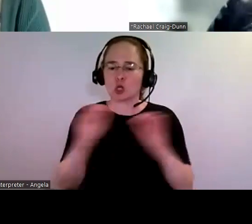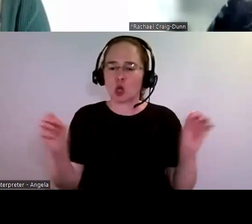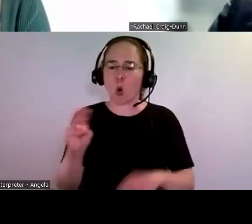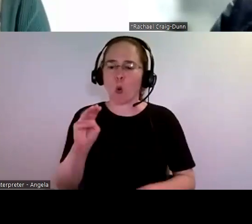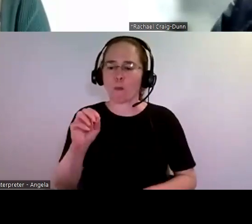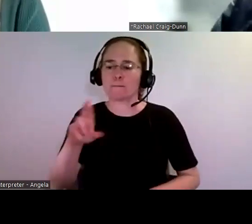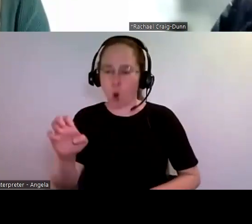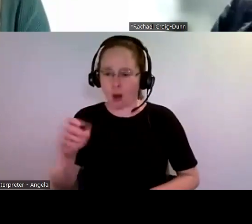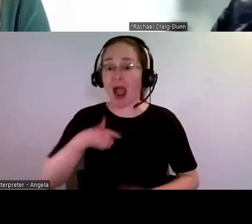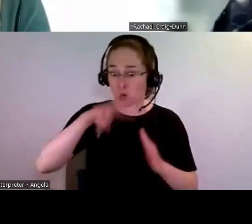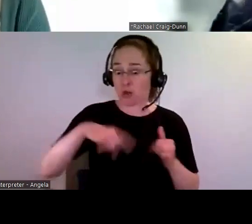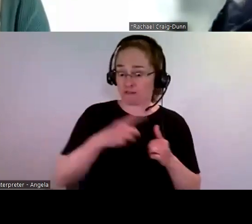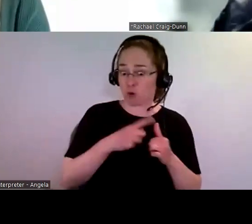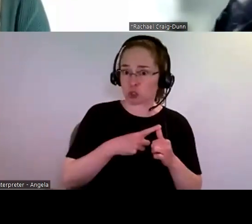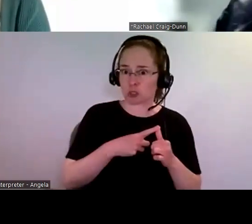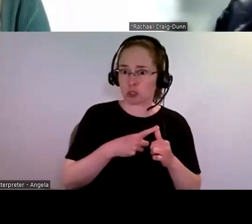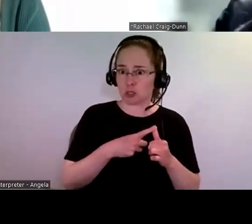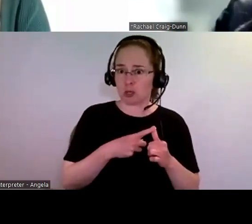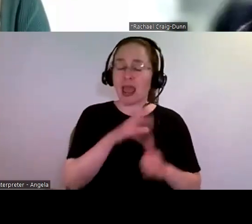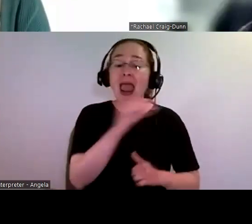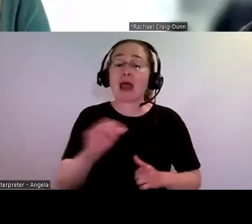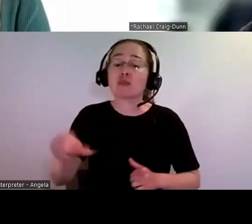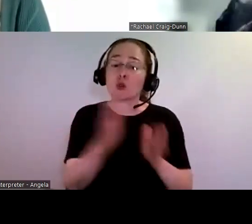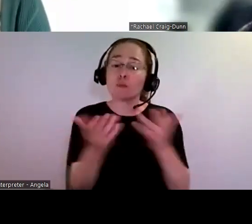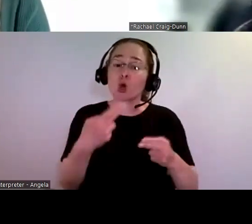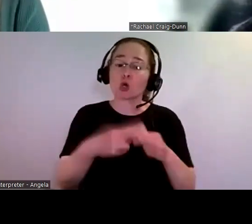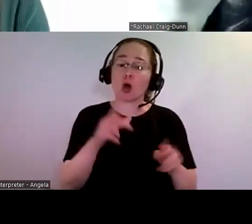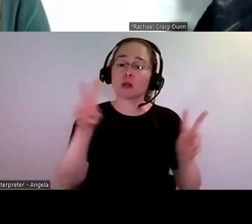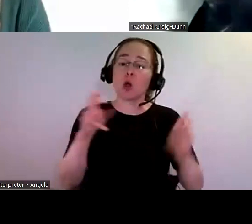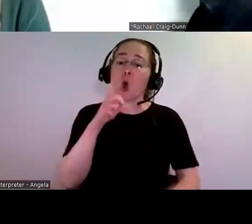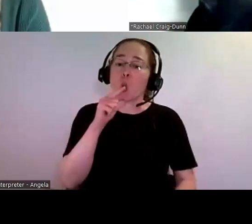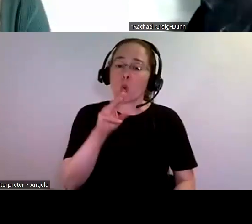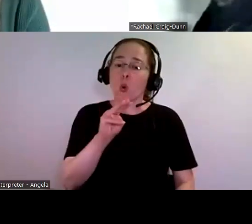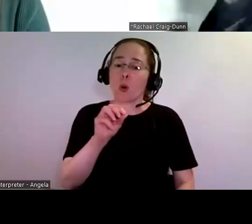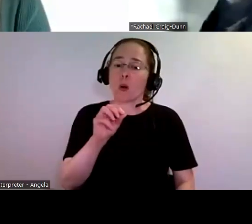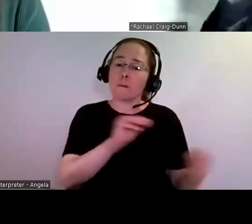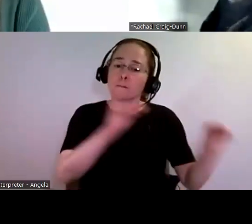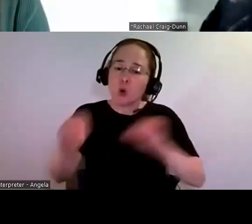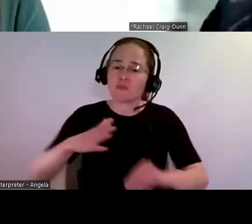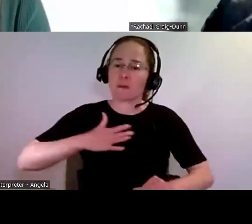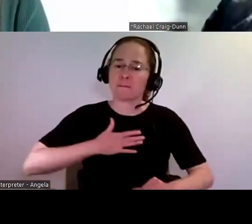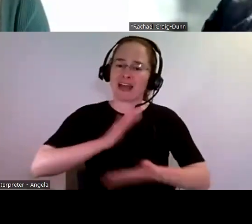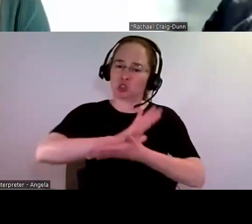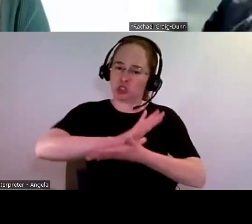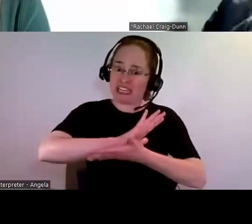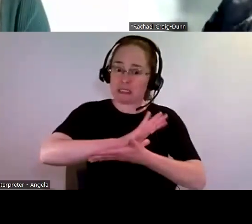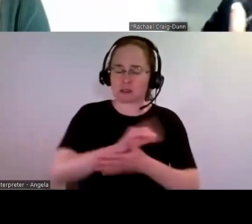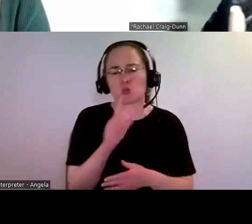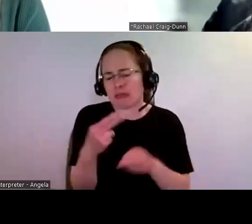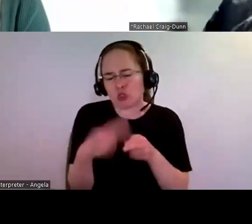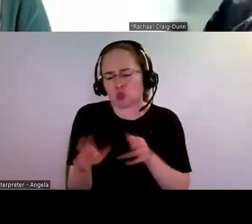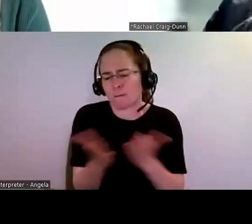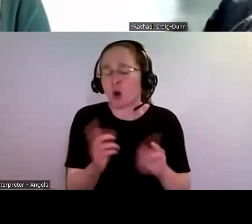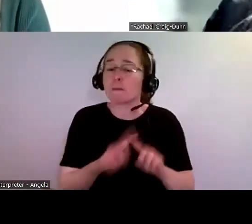first. And Who Moved My Cheese, believe it or not, which is a very tiny book, but it's all about change and